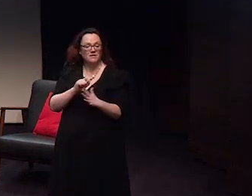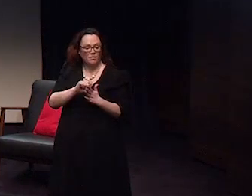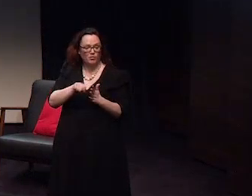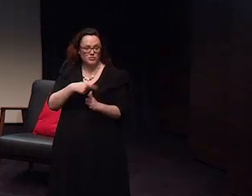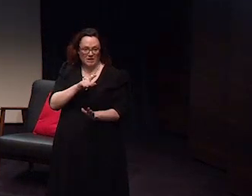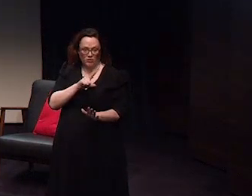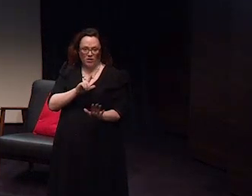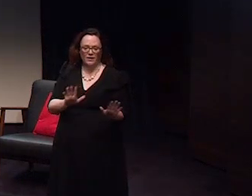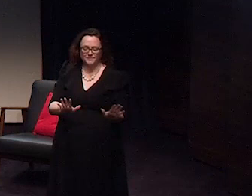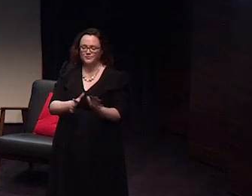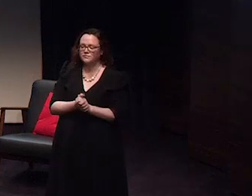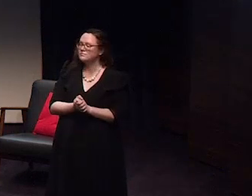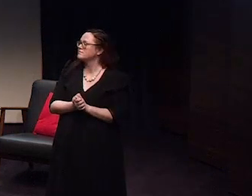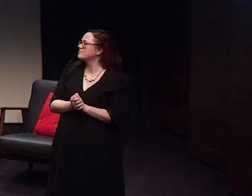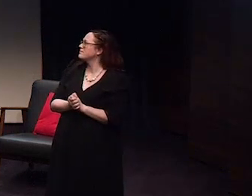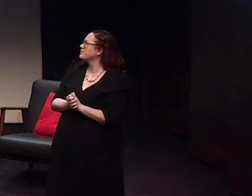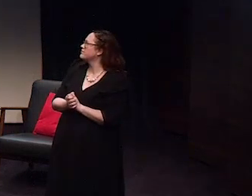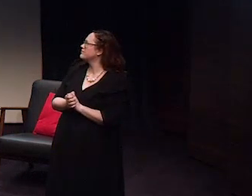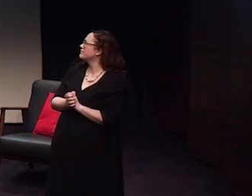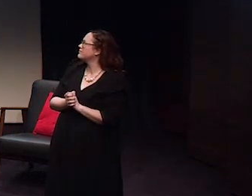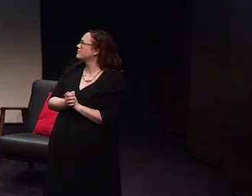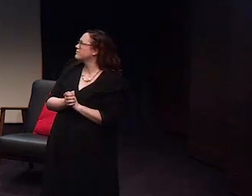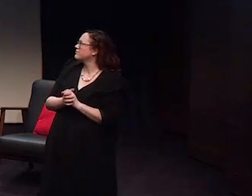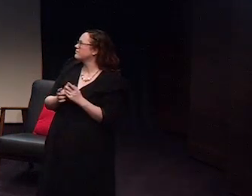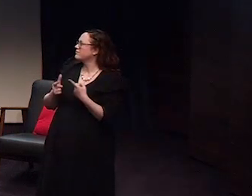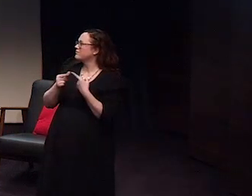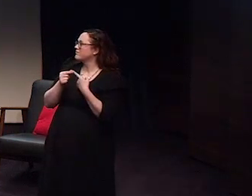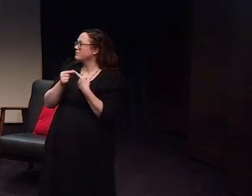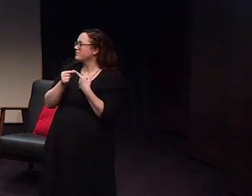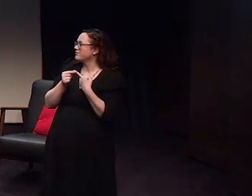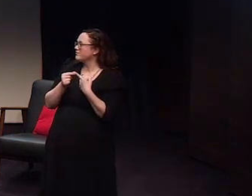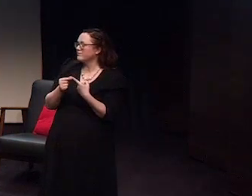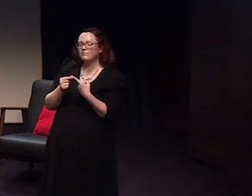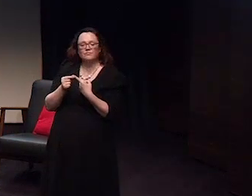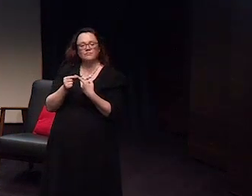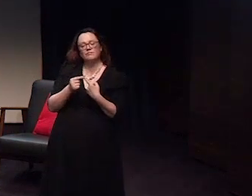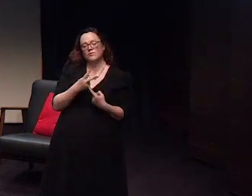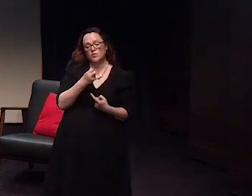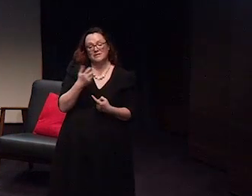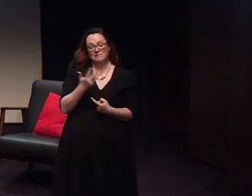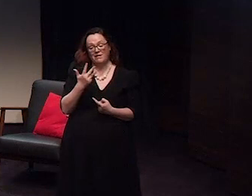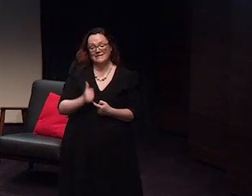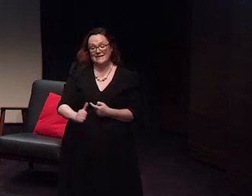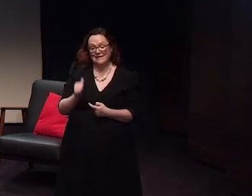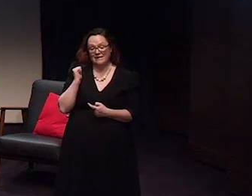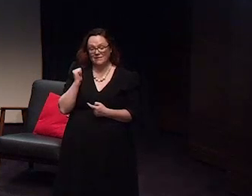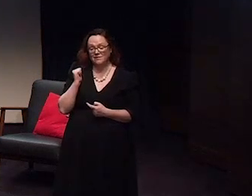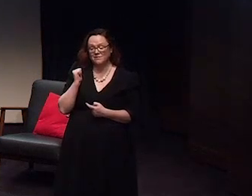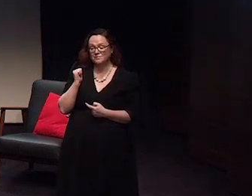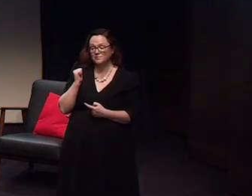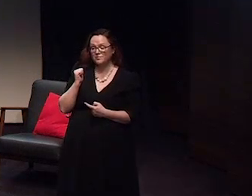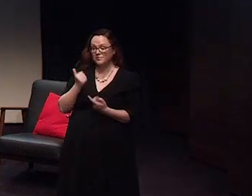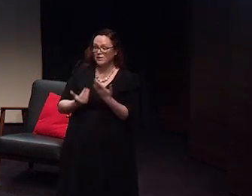There are 2 separate initial events. Firstly, at the end of the year 2019, we inaugurated